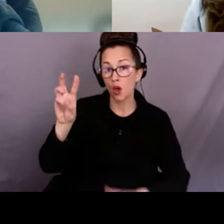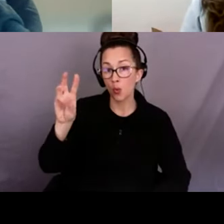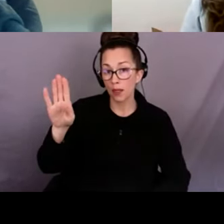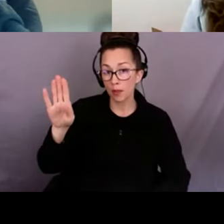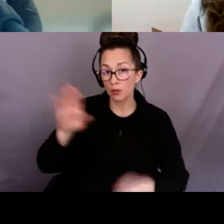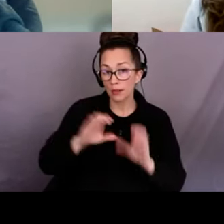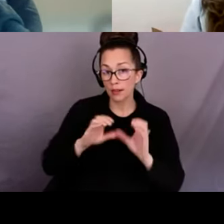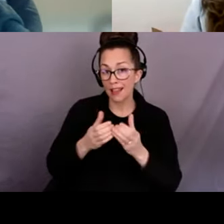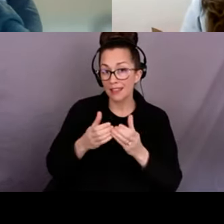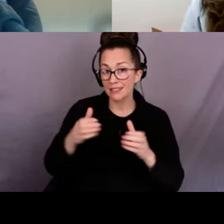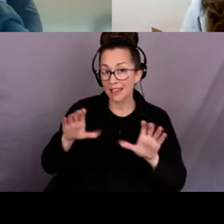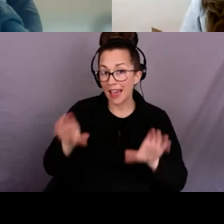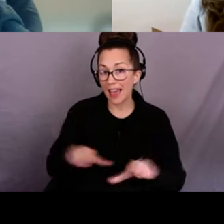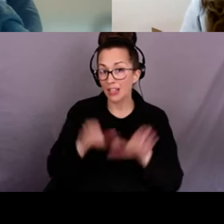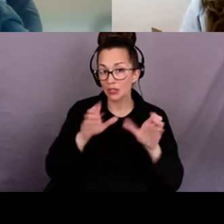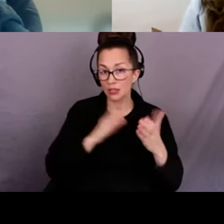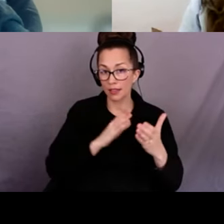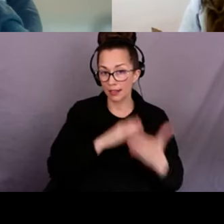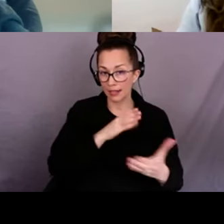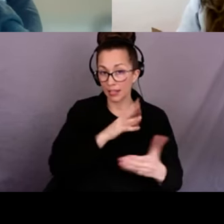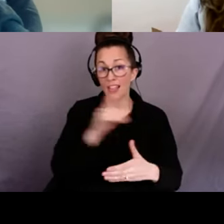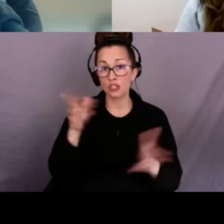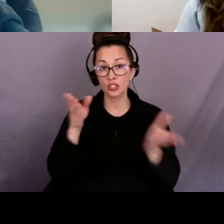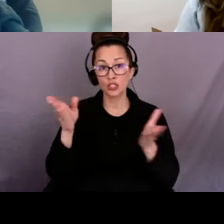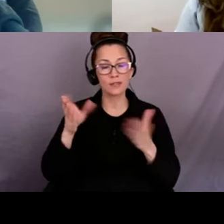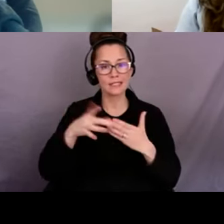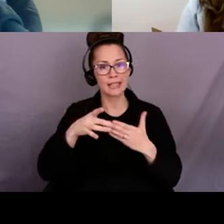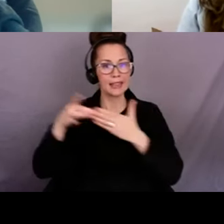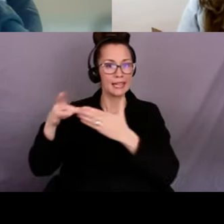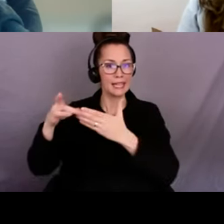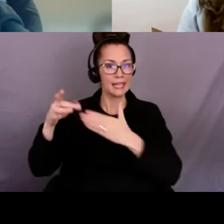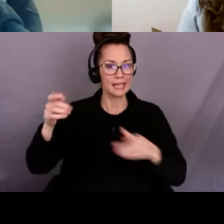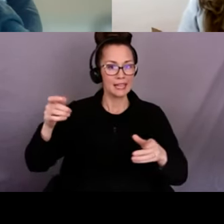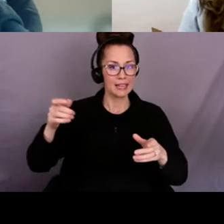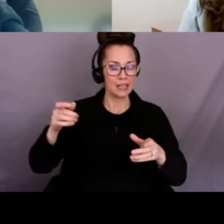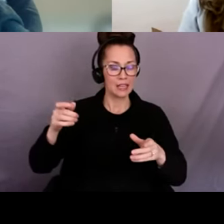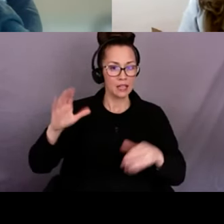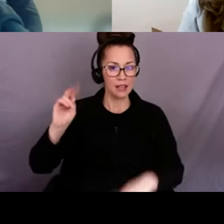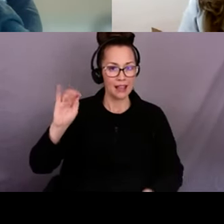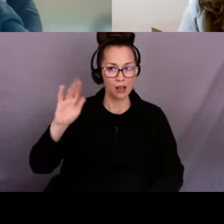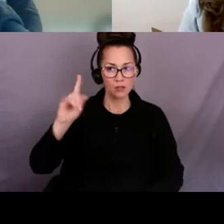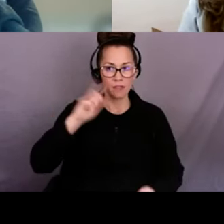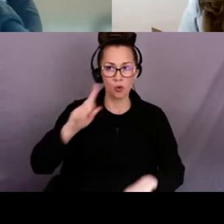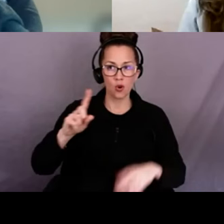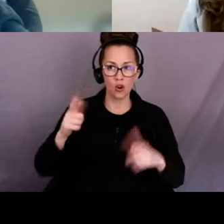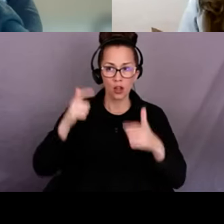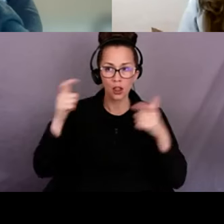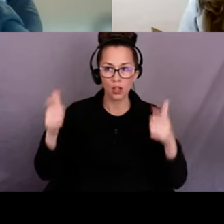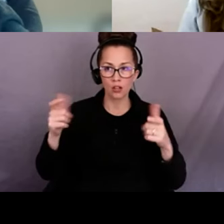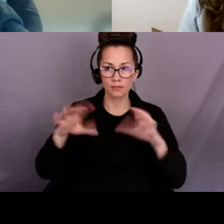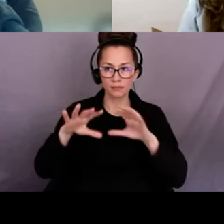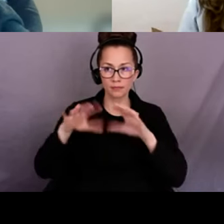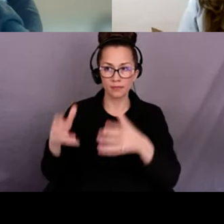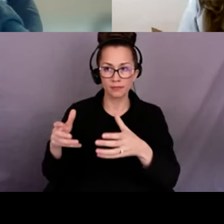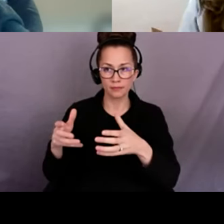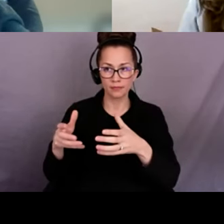action litigation, and served as lead counsel for Hirschfeld versus HHC Kings County conditions litigation.